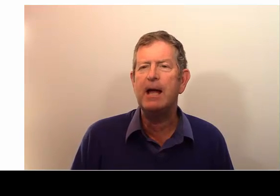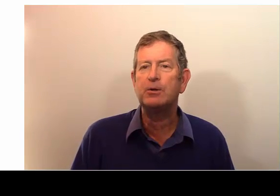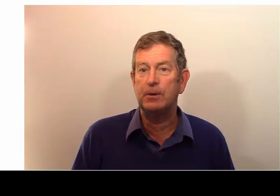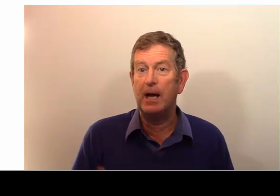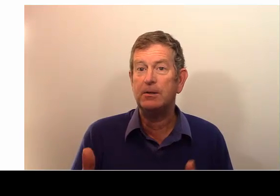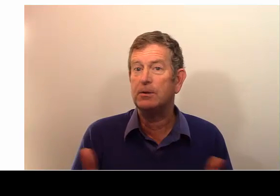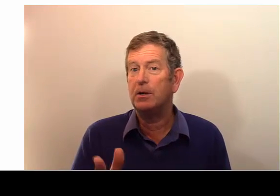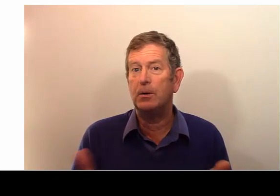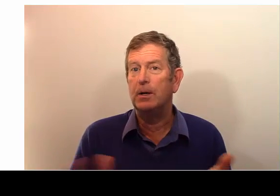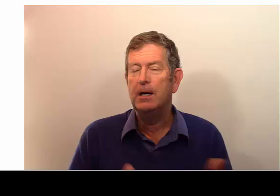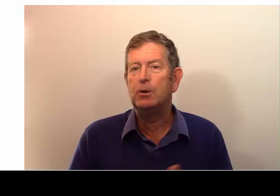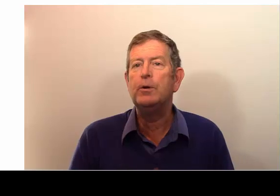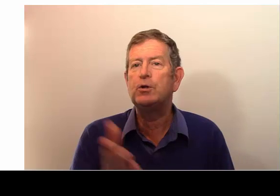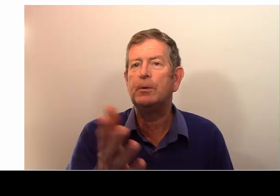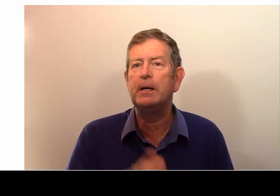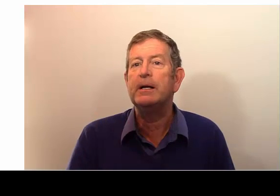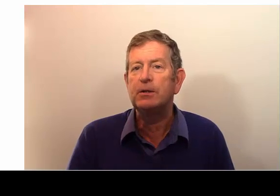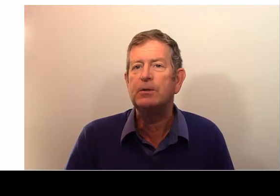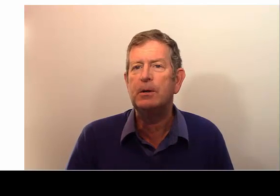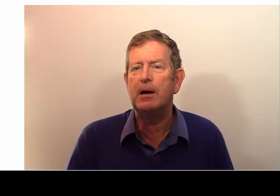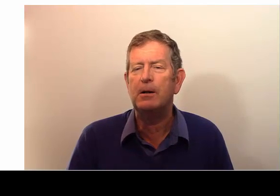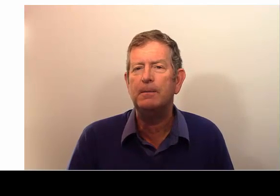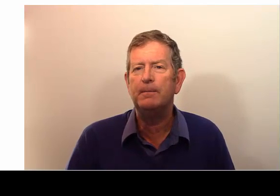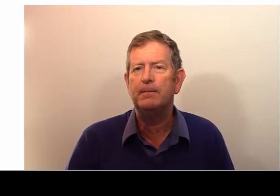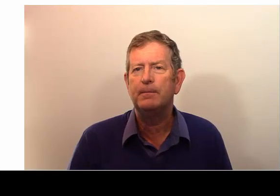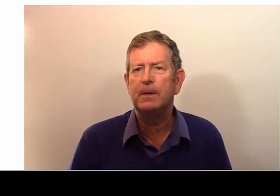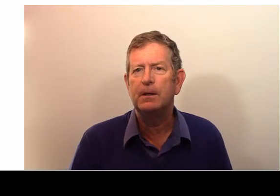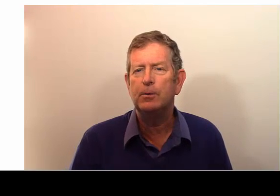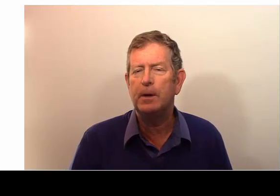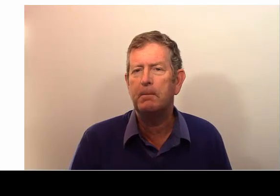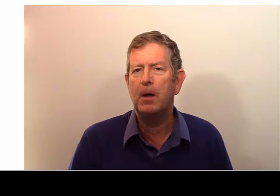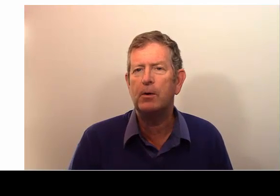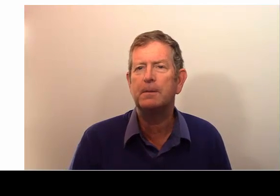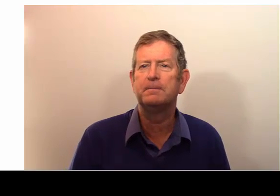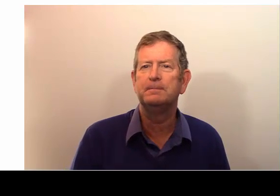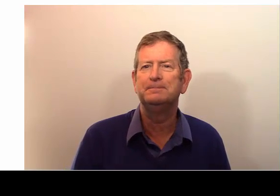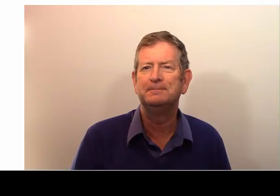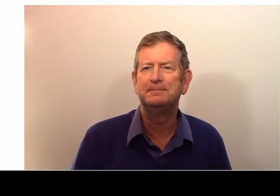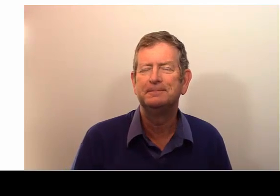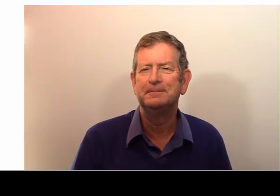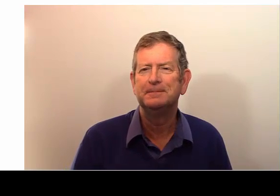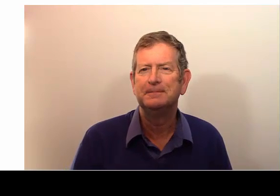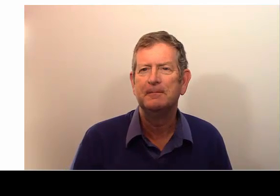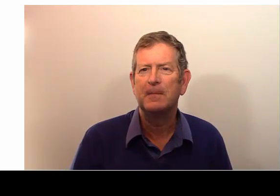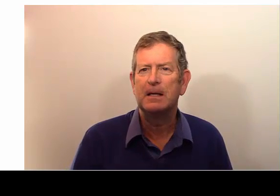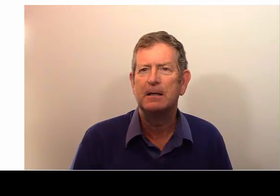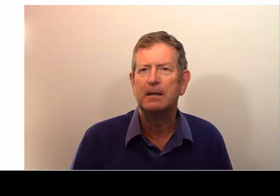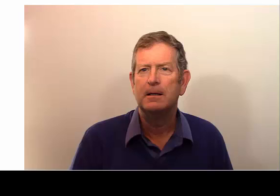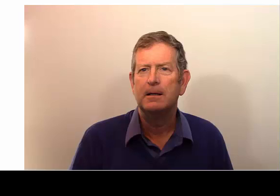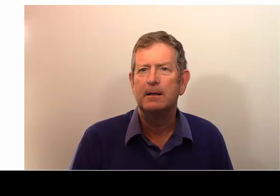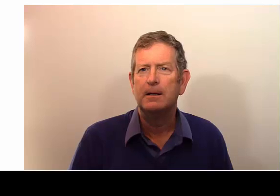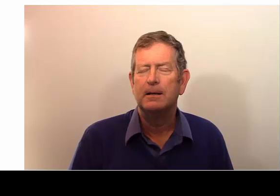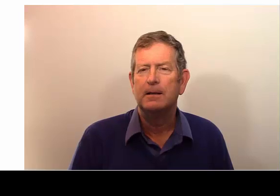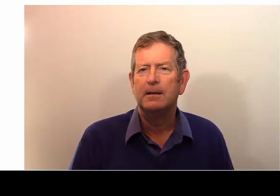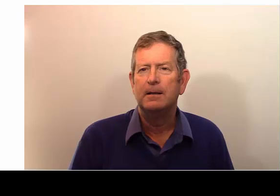what's the answer? Yes or no? Do the children listen to Carol? To their mother?